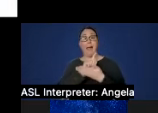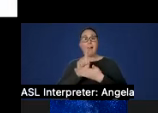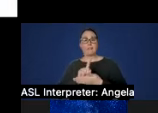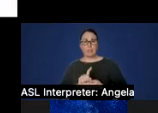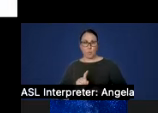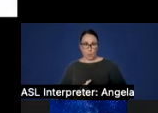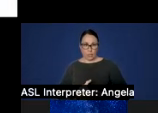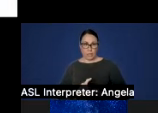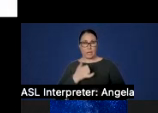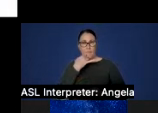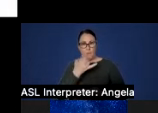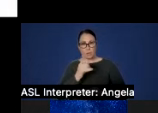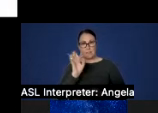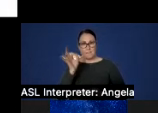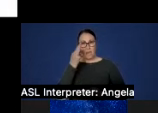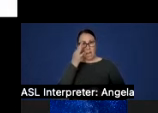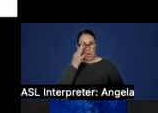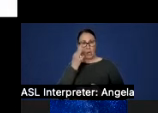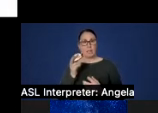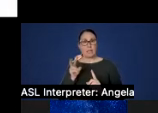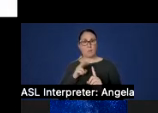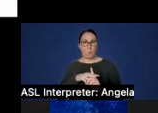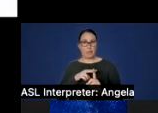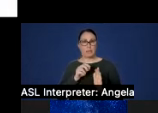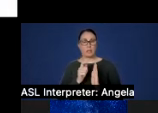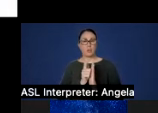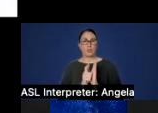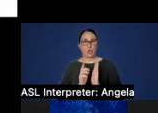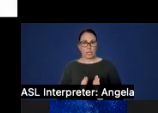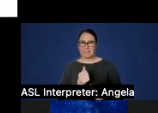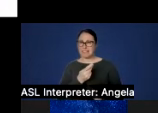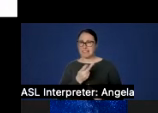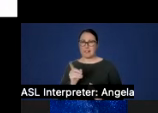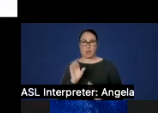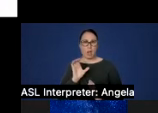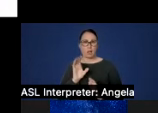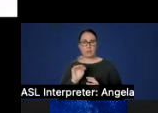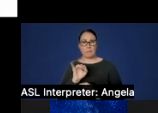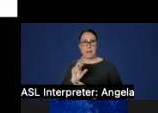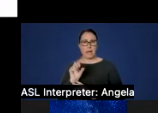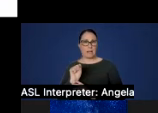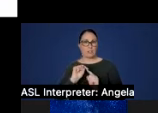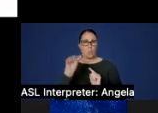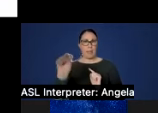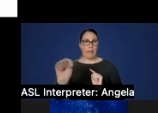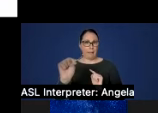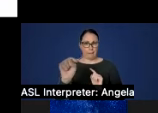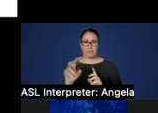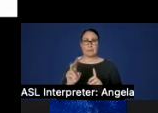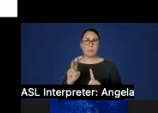her federally appointed attorney more than 100 miles away to inquire about the case. Should be in tomorrow.